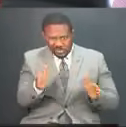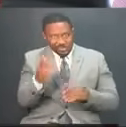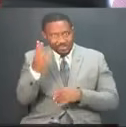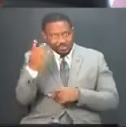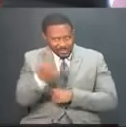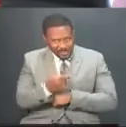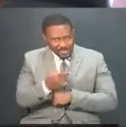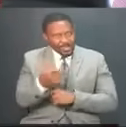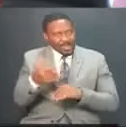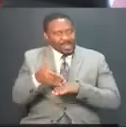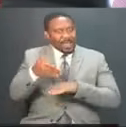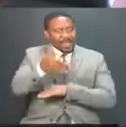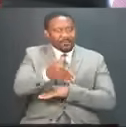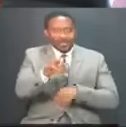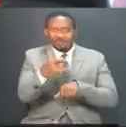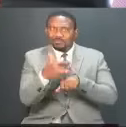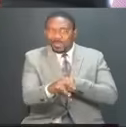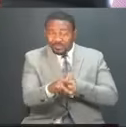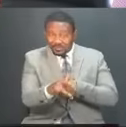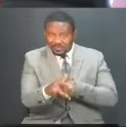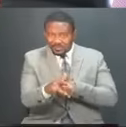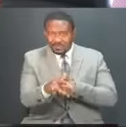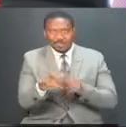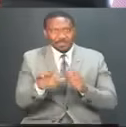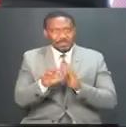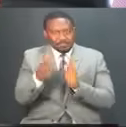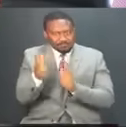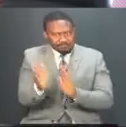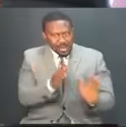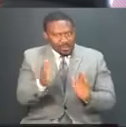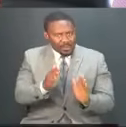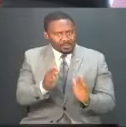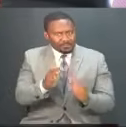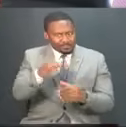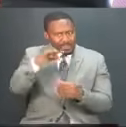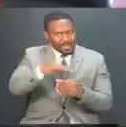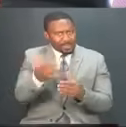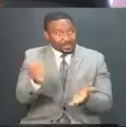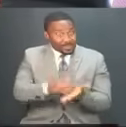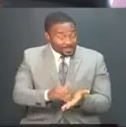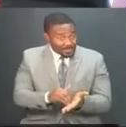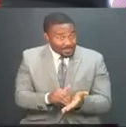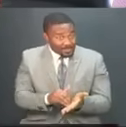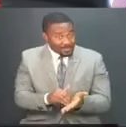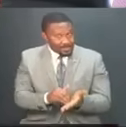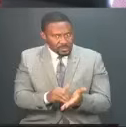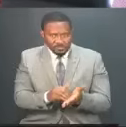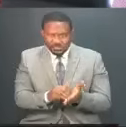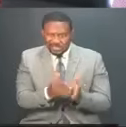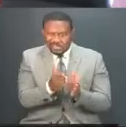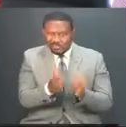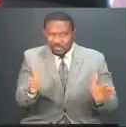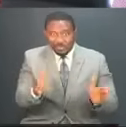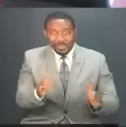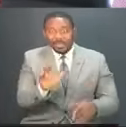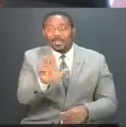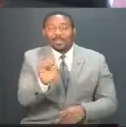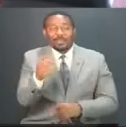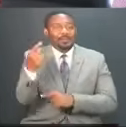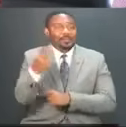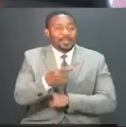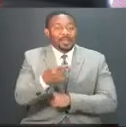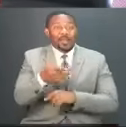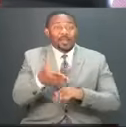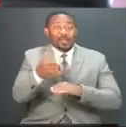vacancy occurred, and a by-election shall be held within 30 days after the